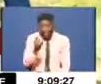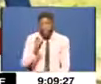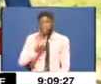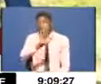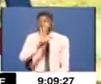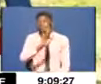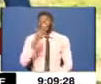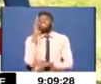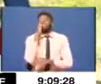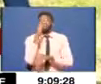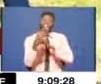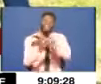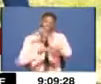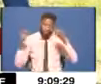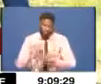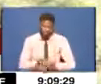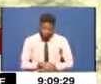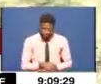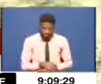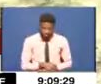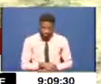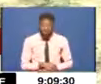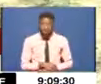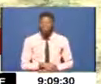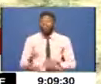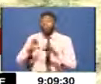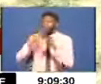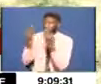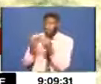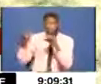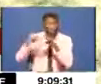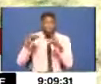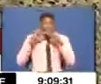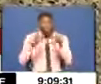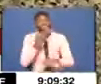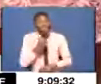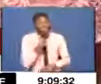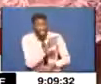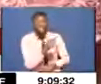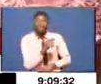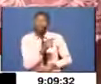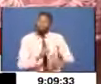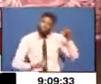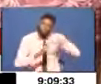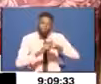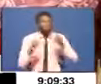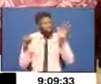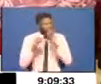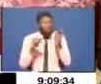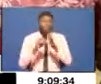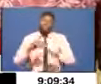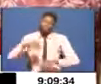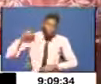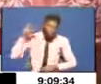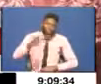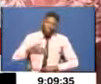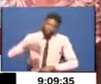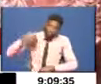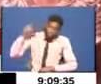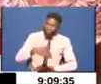to his death. Family members say the suspect is violent and a troublemaker in the village. Ningesema tu huyu Leonardo